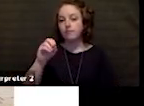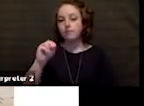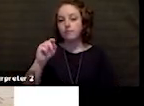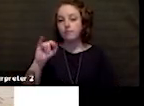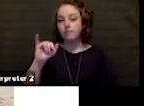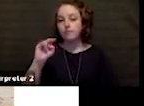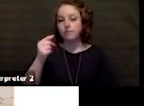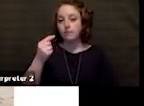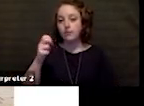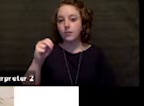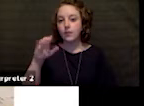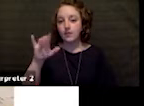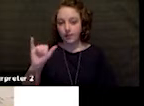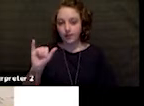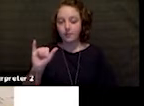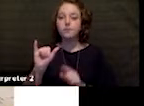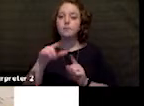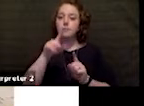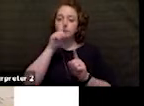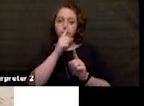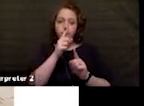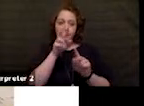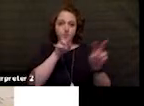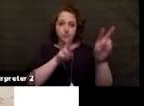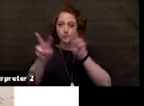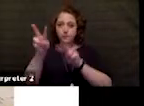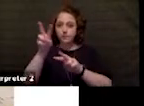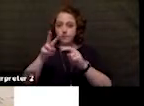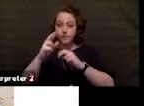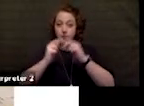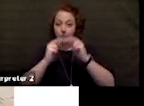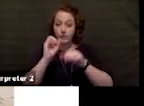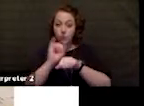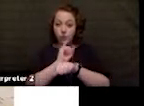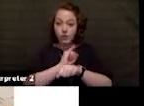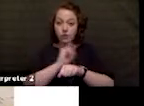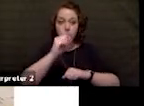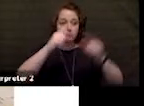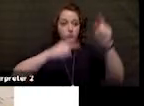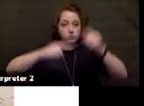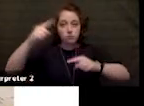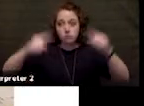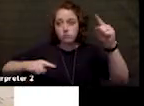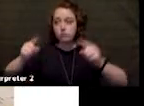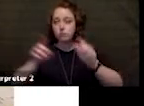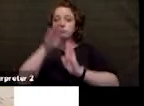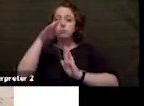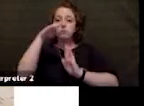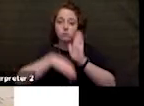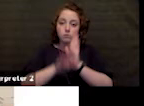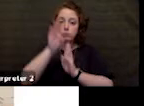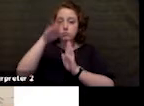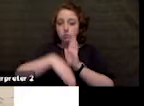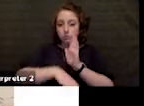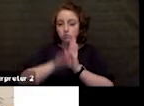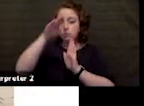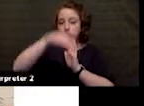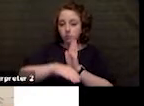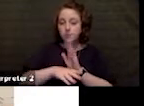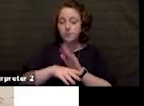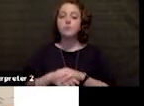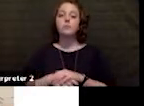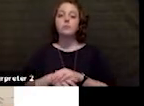variability across the different construction industries. Some are high, then they dip low, and vice versa. And so currently we're holding forth with these